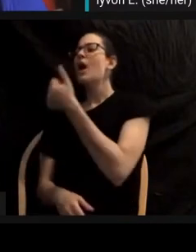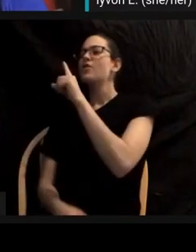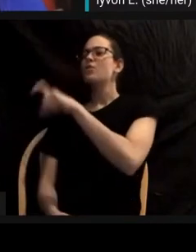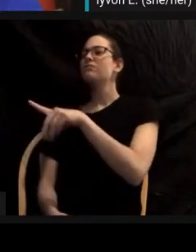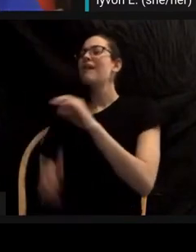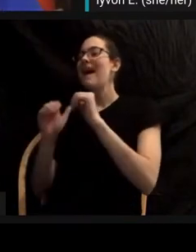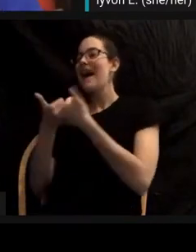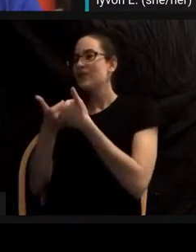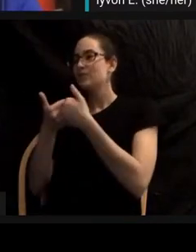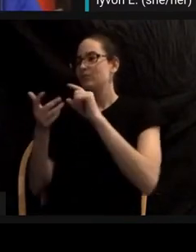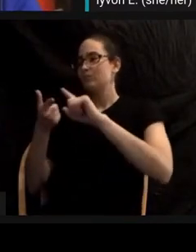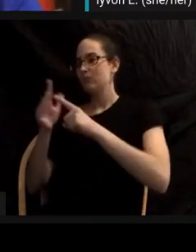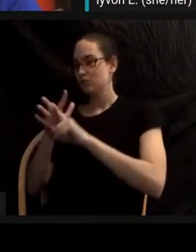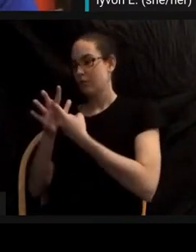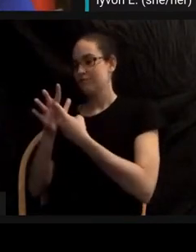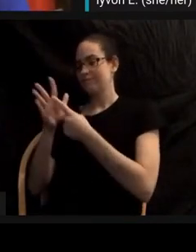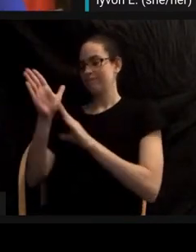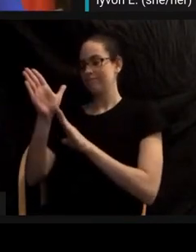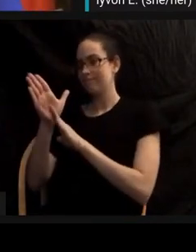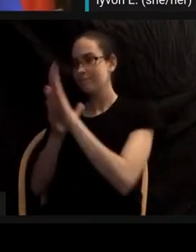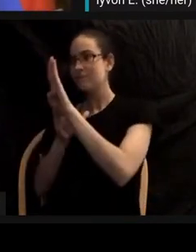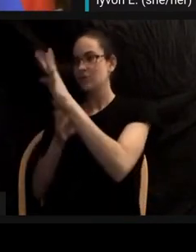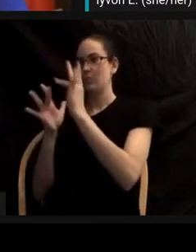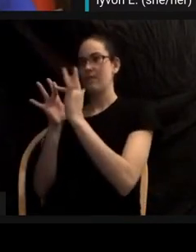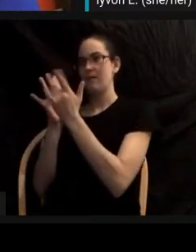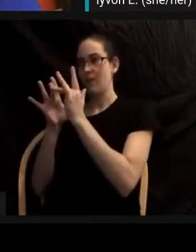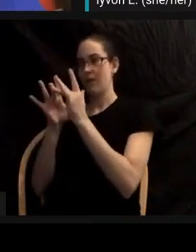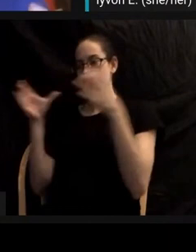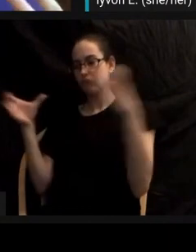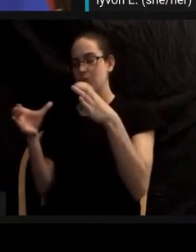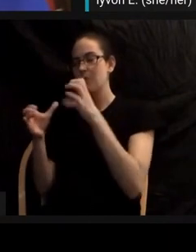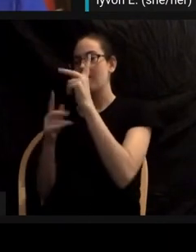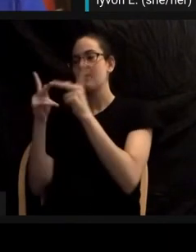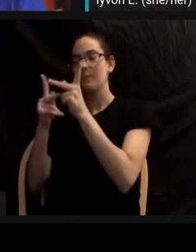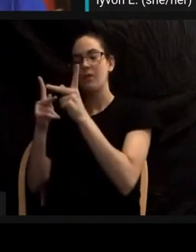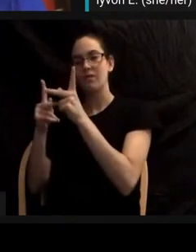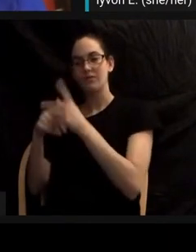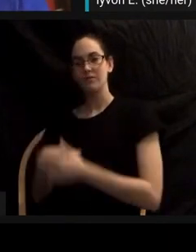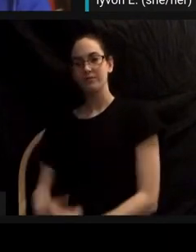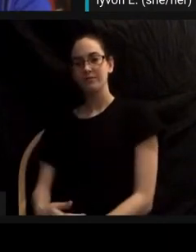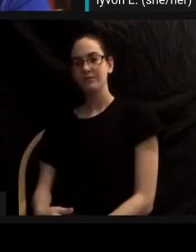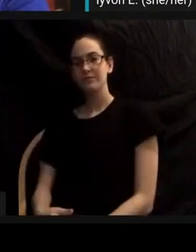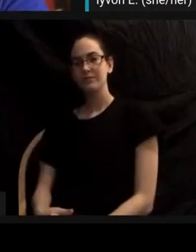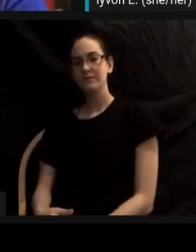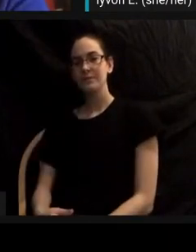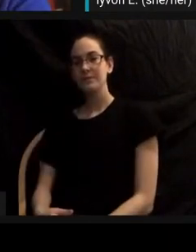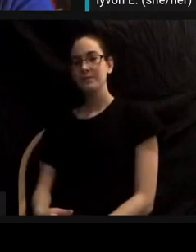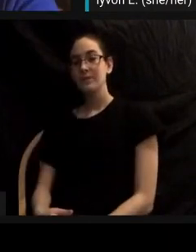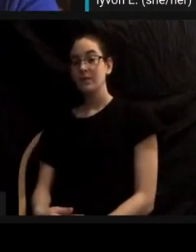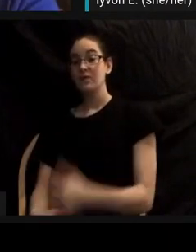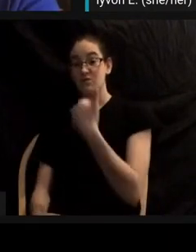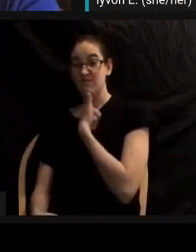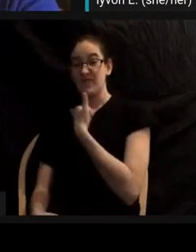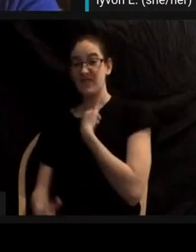And, you know, I think to me, like, it's, you know, I started out, you know, as an actor. I started out,